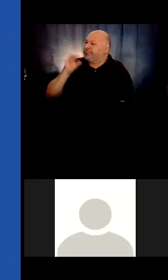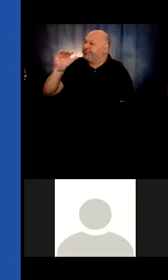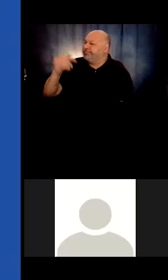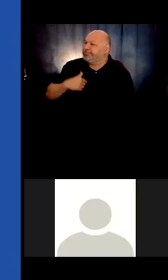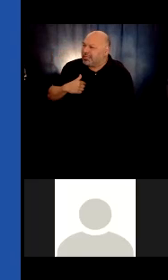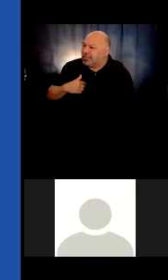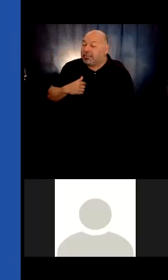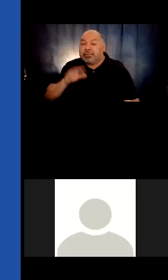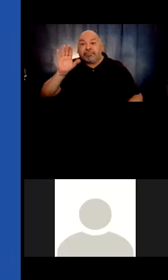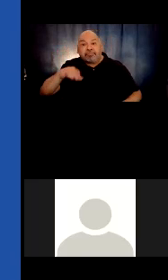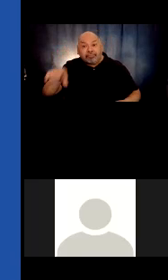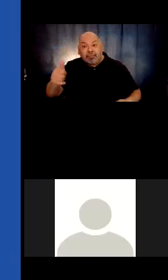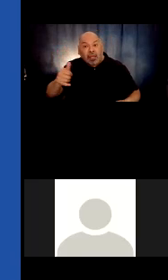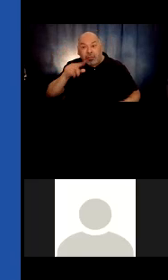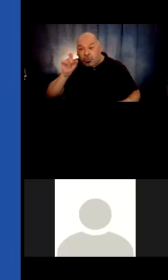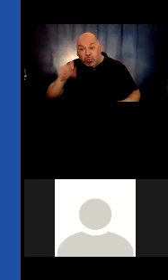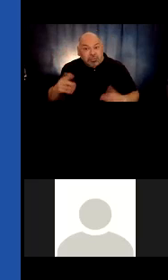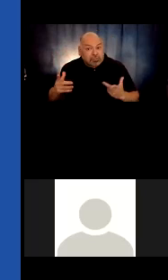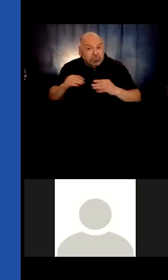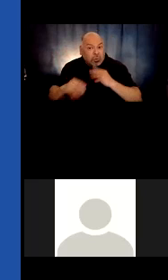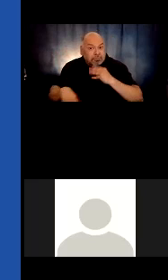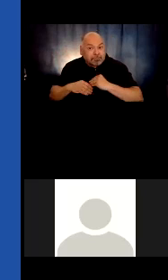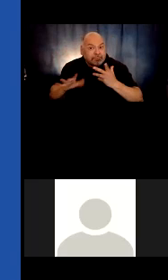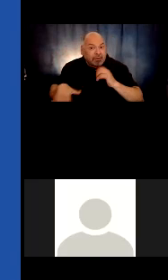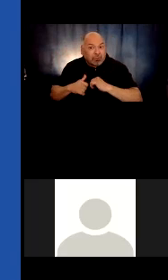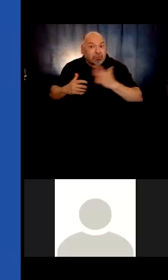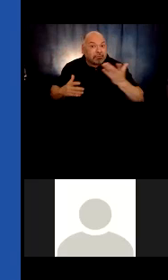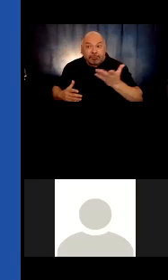Great, thank you. Any other questions for today?